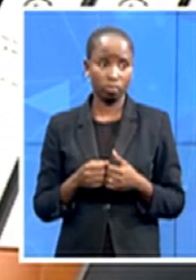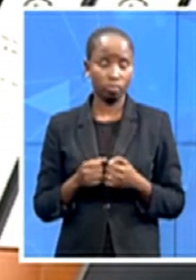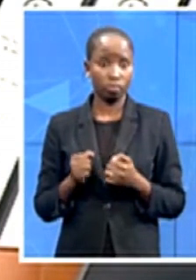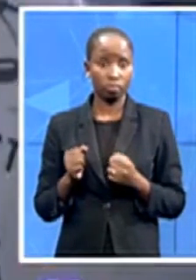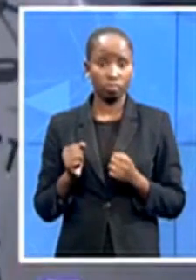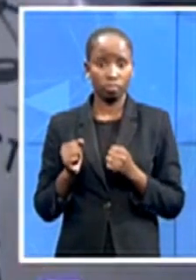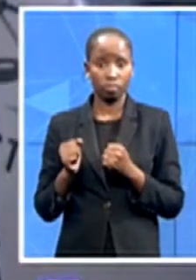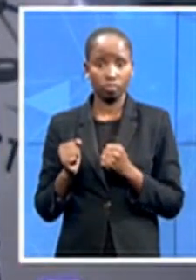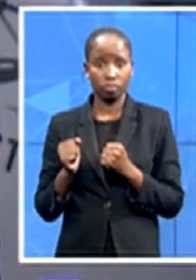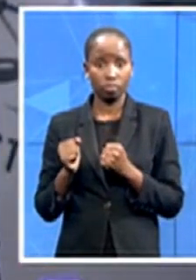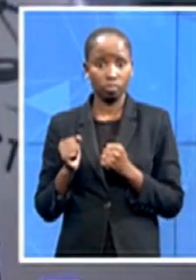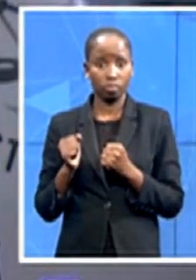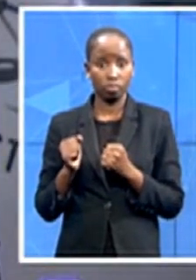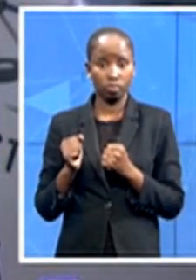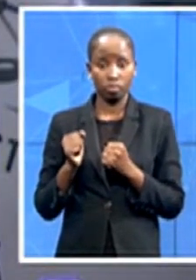things around.